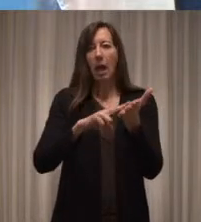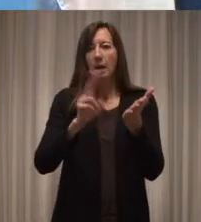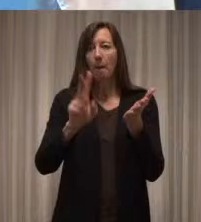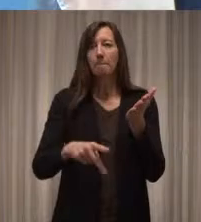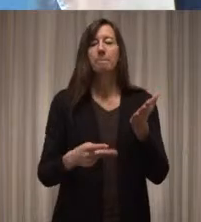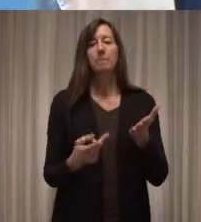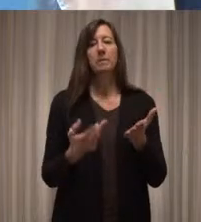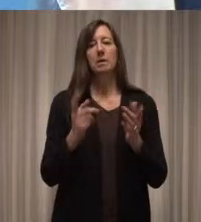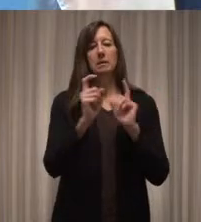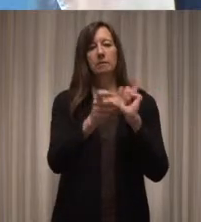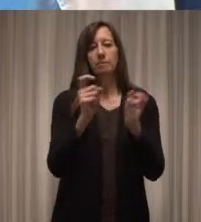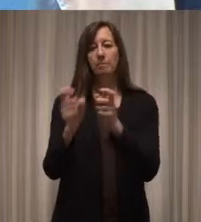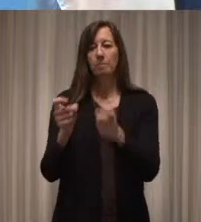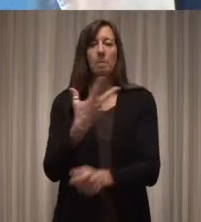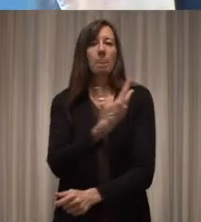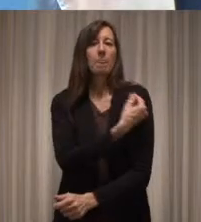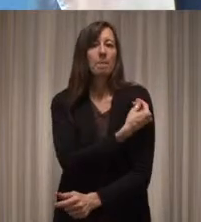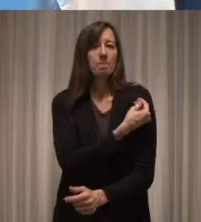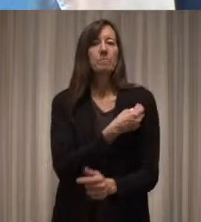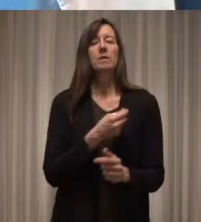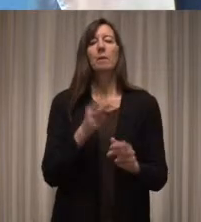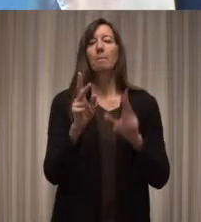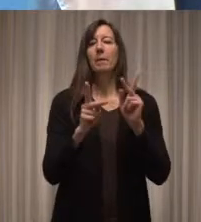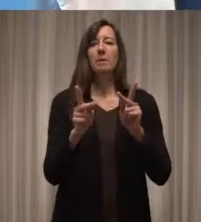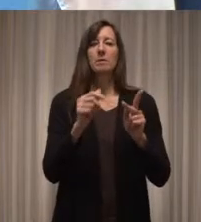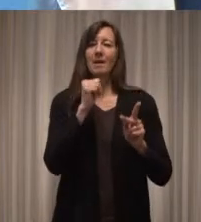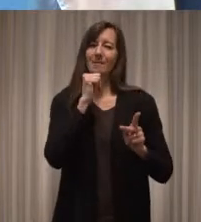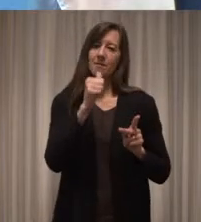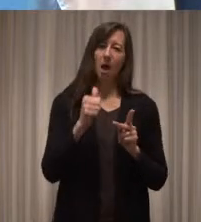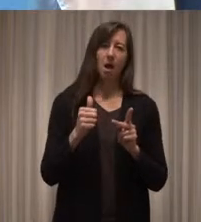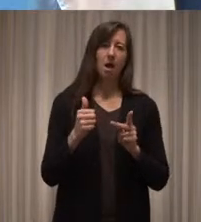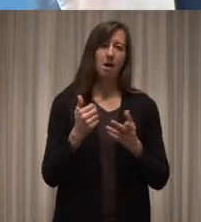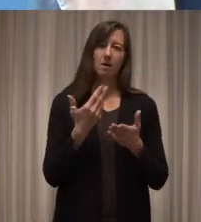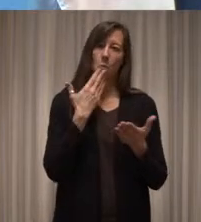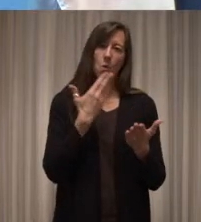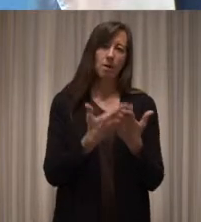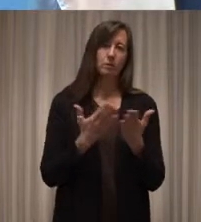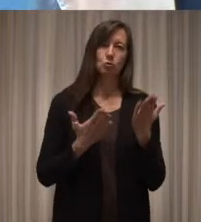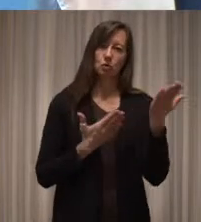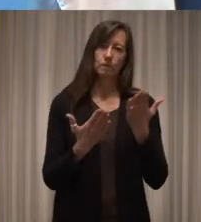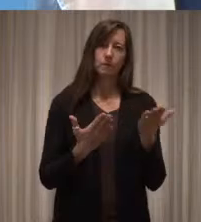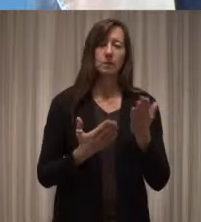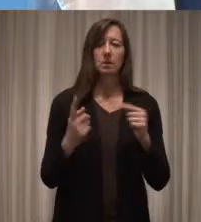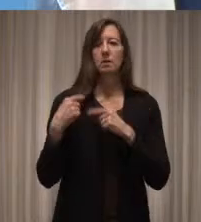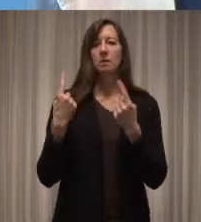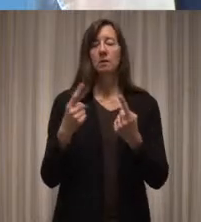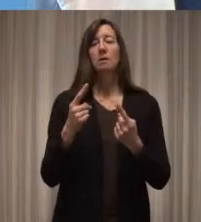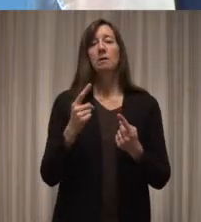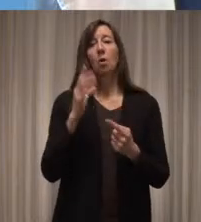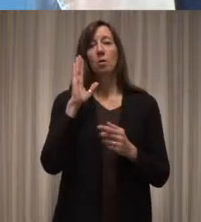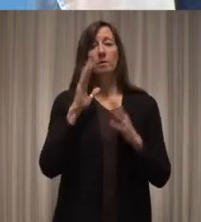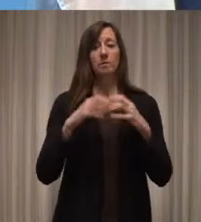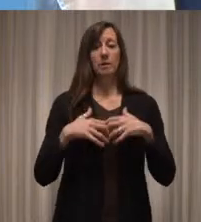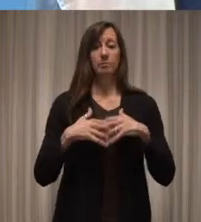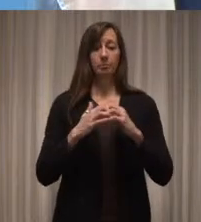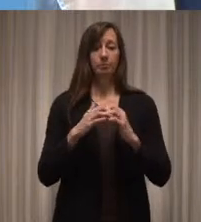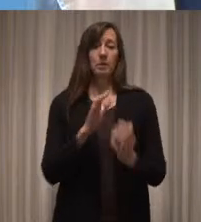populations represented by those different great community groups. So that'll be happening tomorrow in Kingston as well.